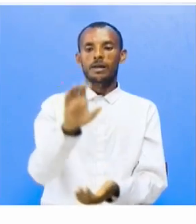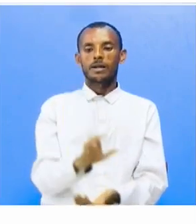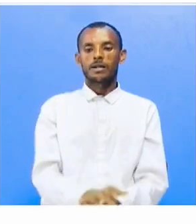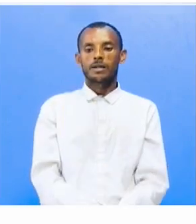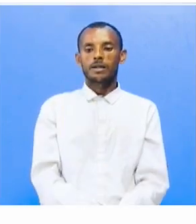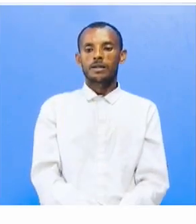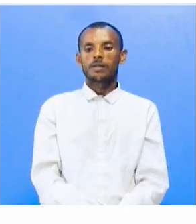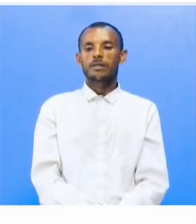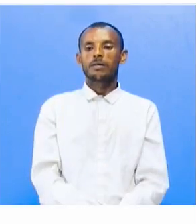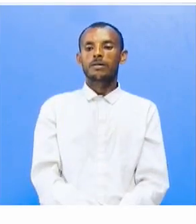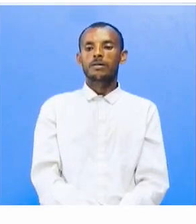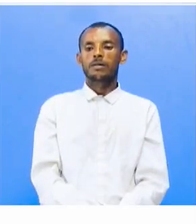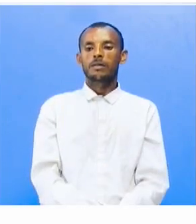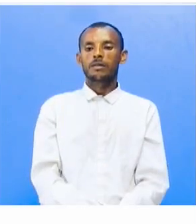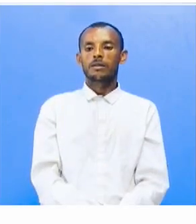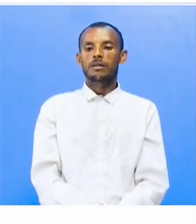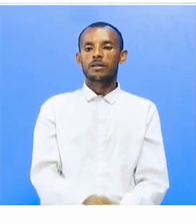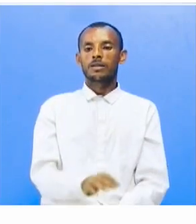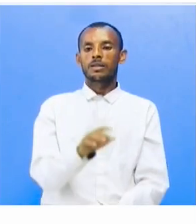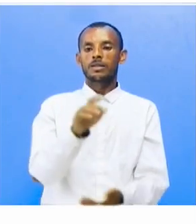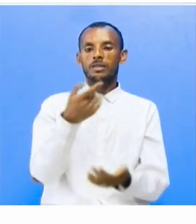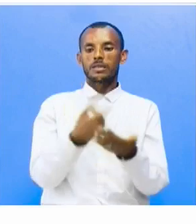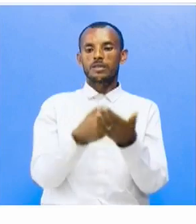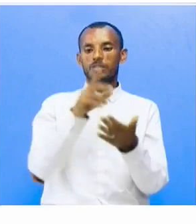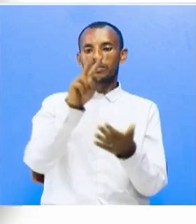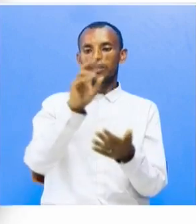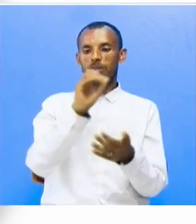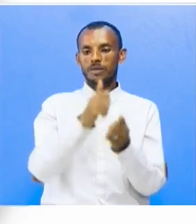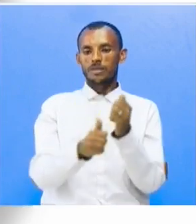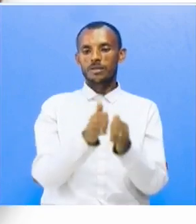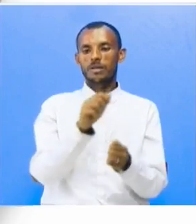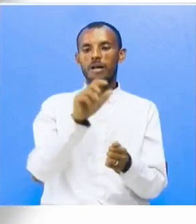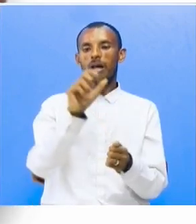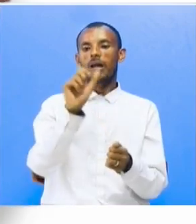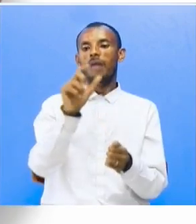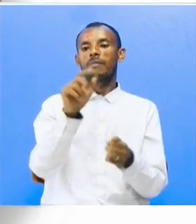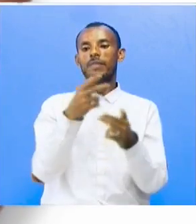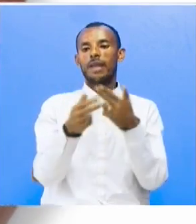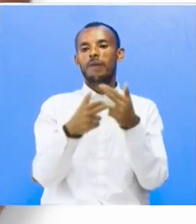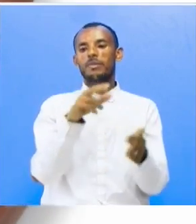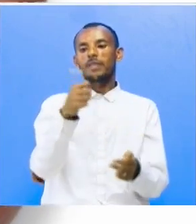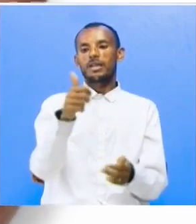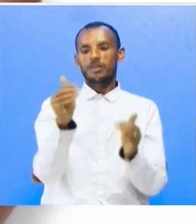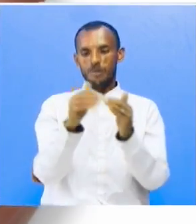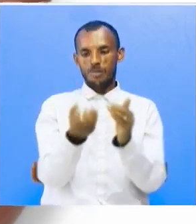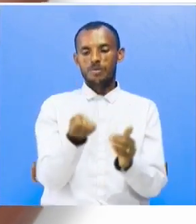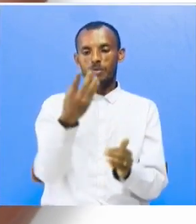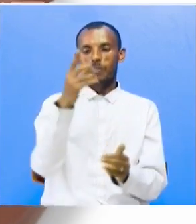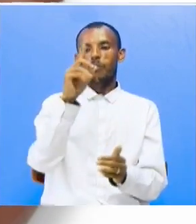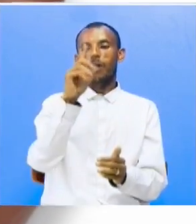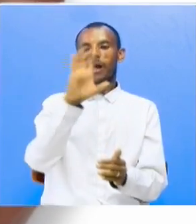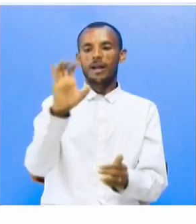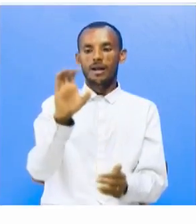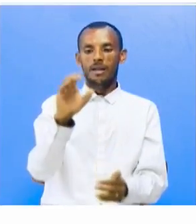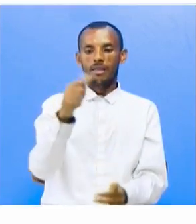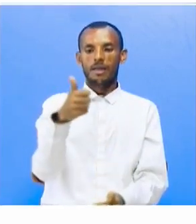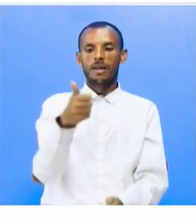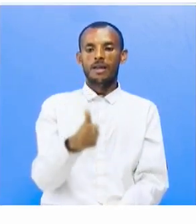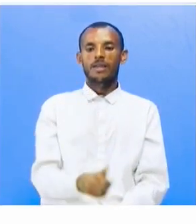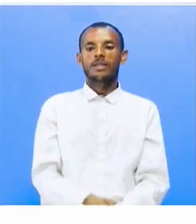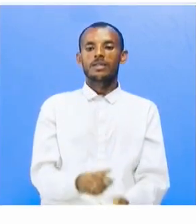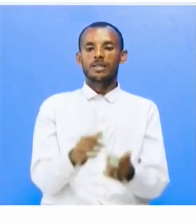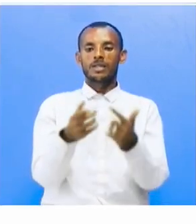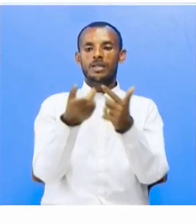1,100. Therefore, these two zeros cancel out 11 times 10 is 110. This will be